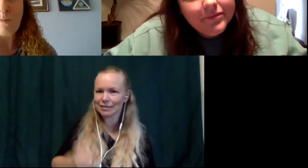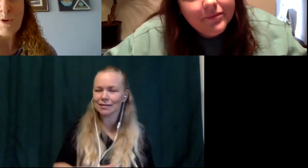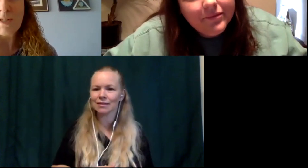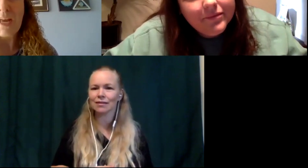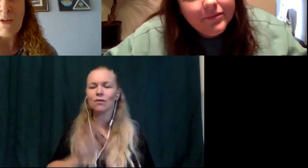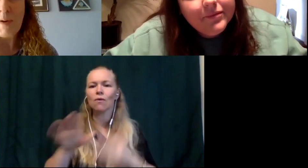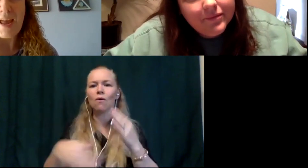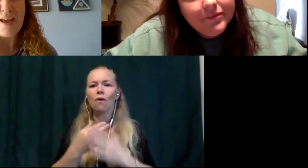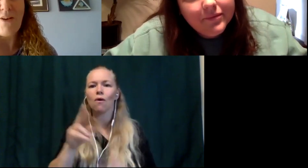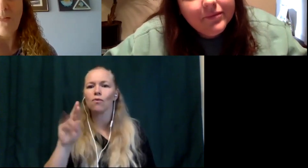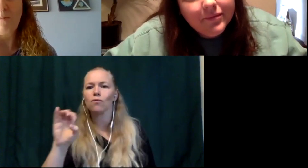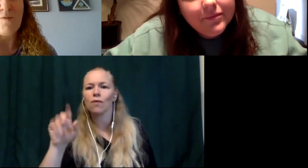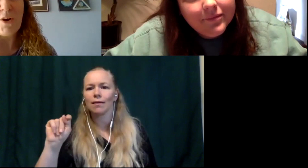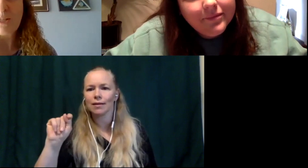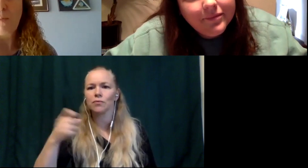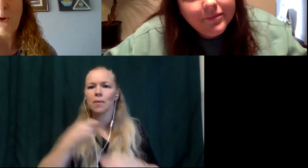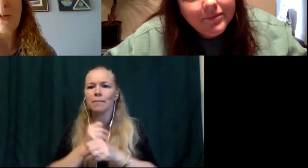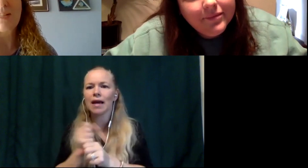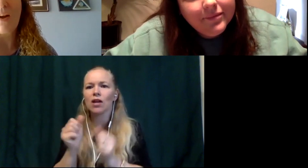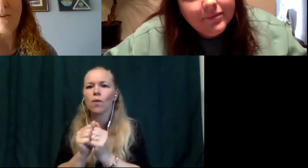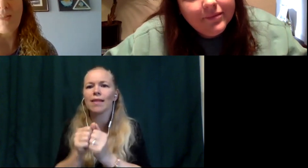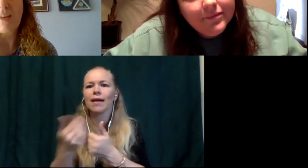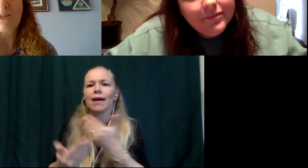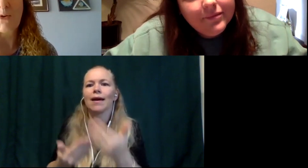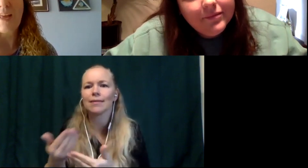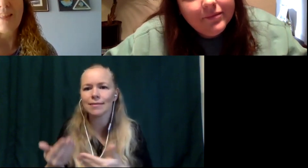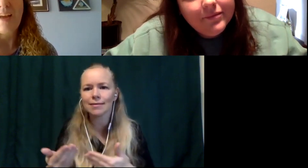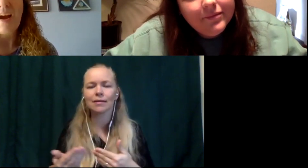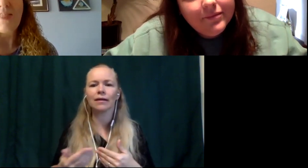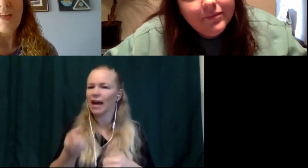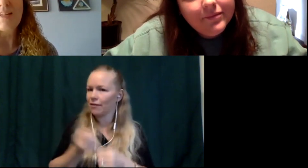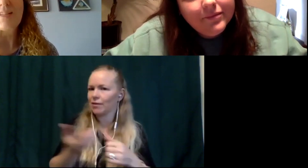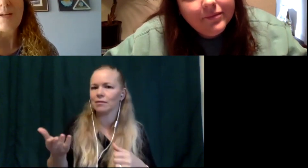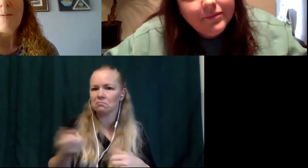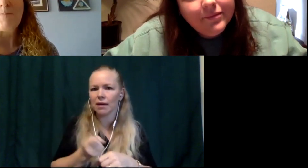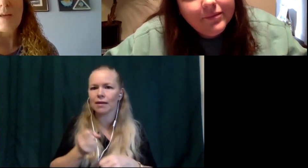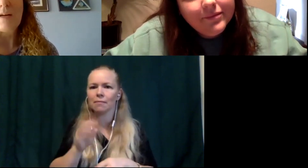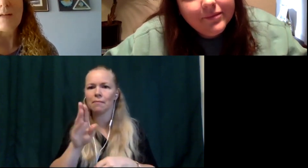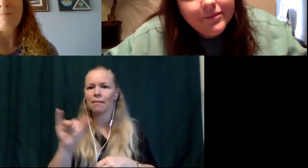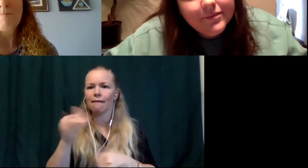rockets were put together by hand, all the various components, everything. So I think it's,